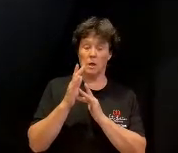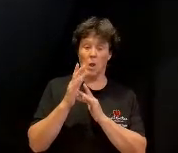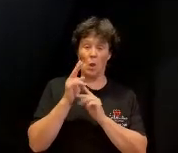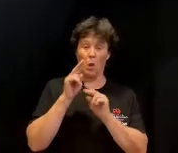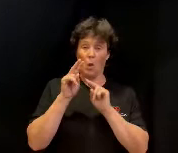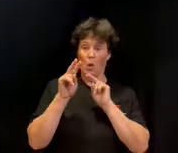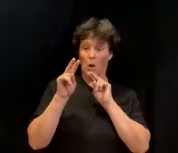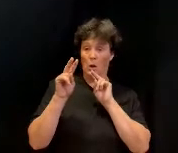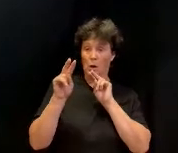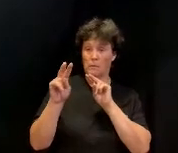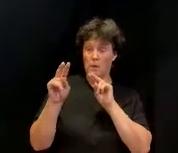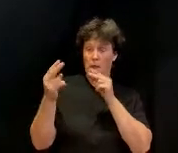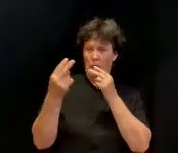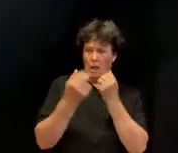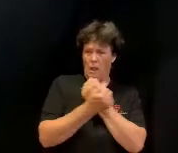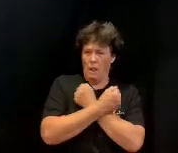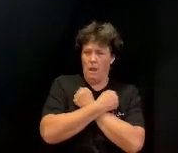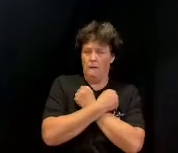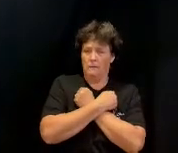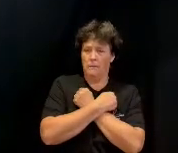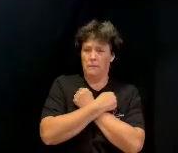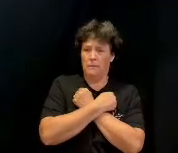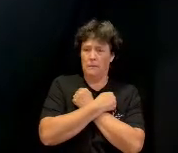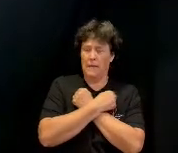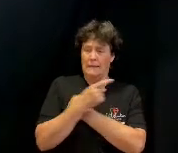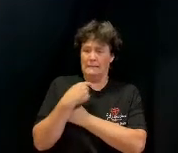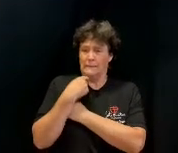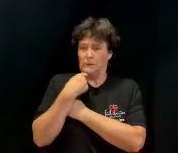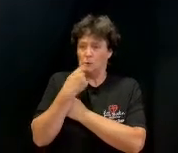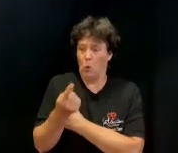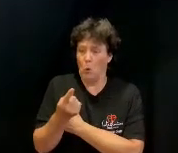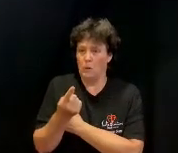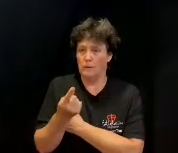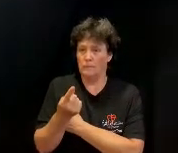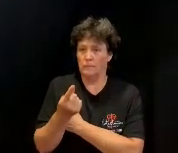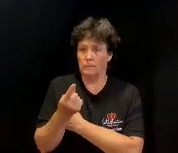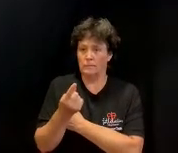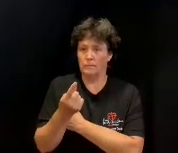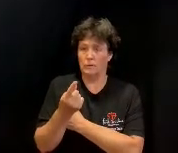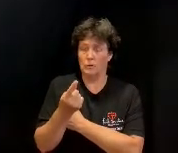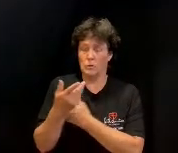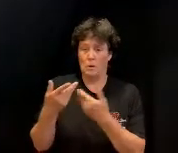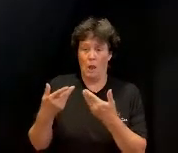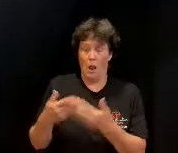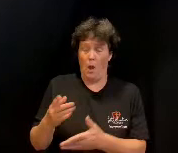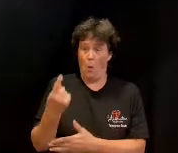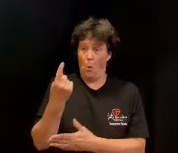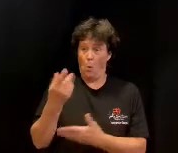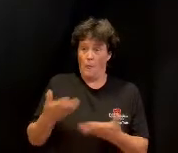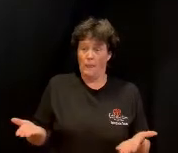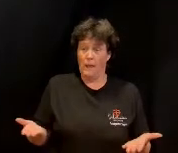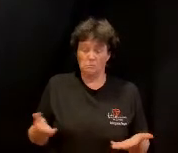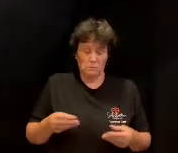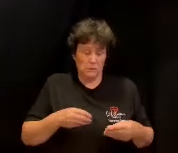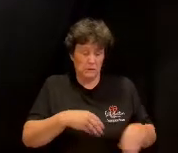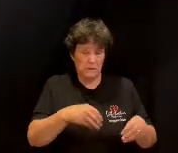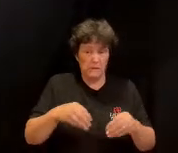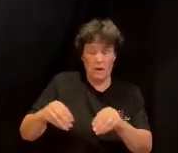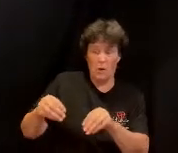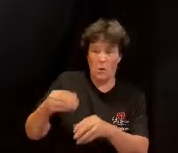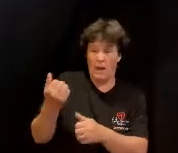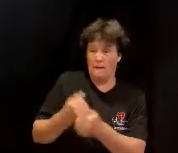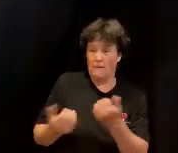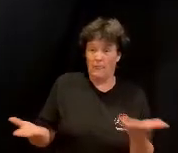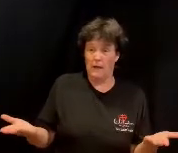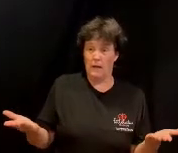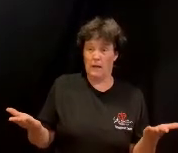loved him and said unto him, you still lack one thing. sell all you have, give to the poor, and come